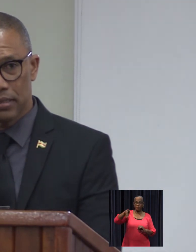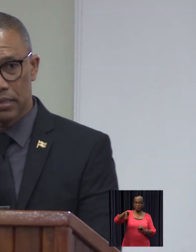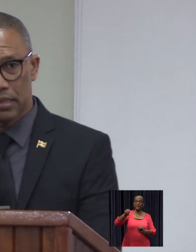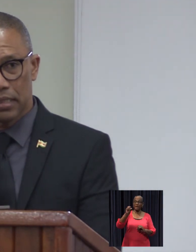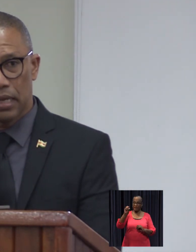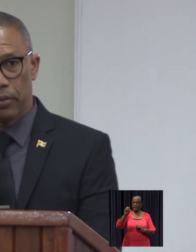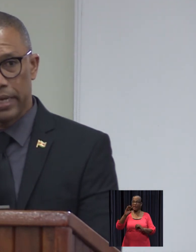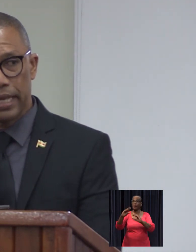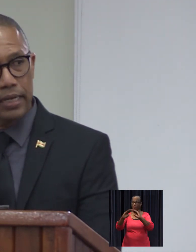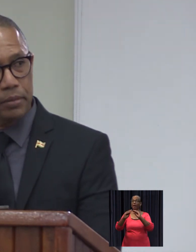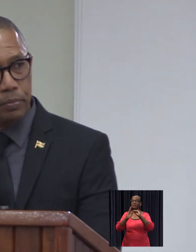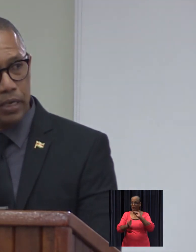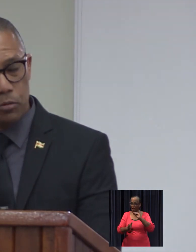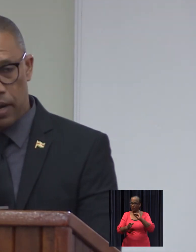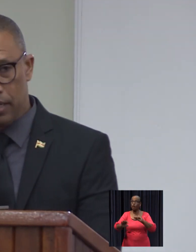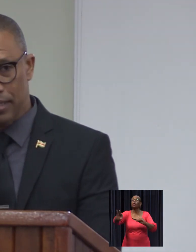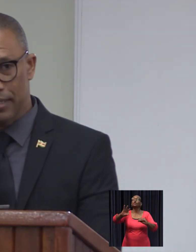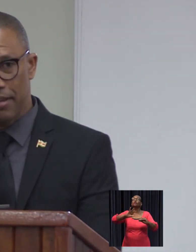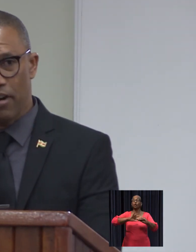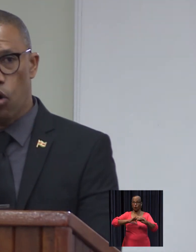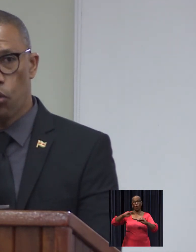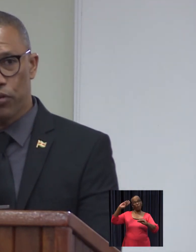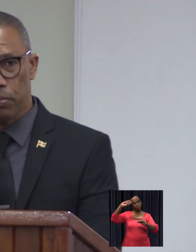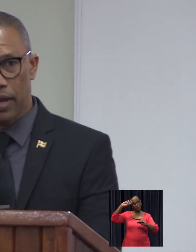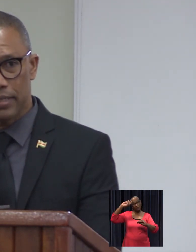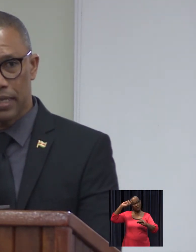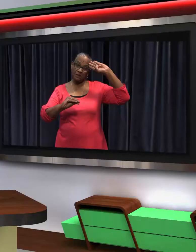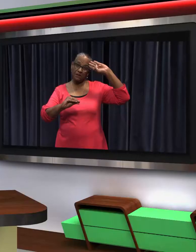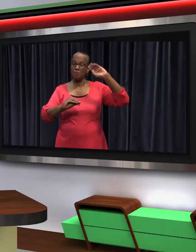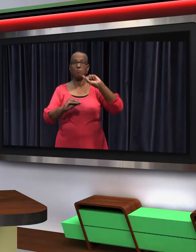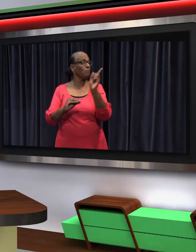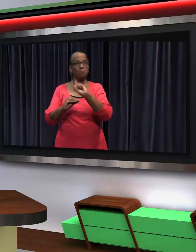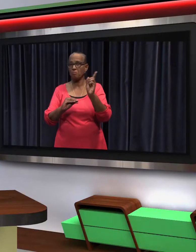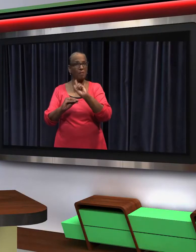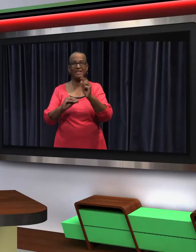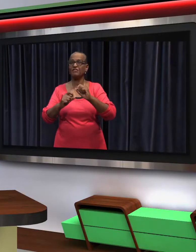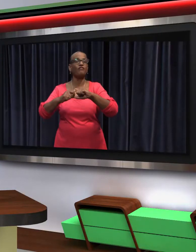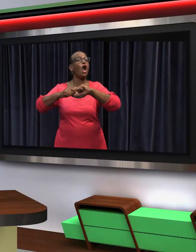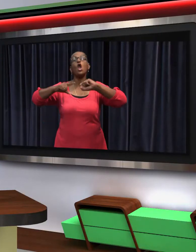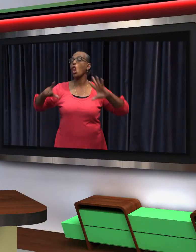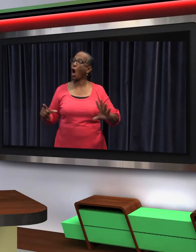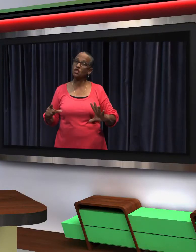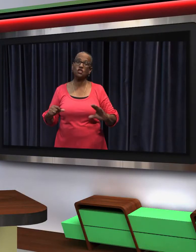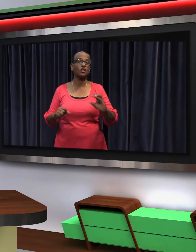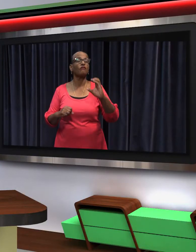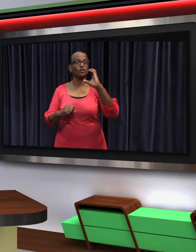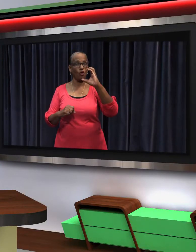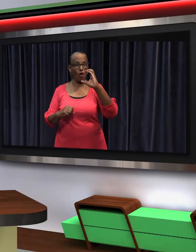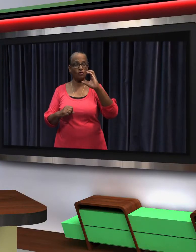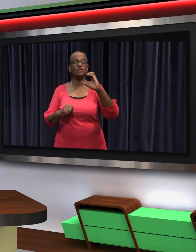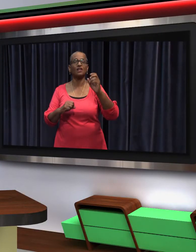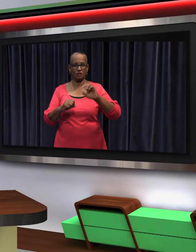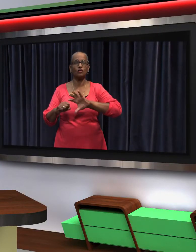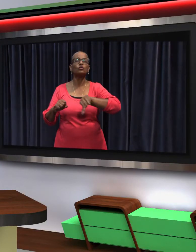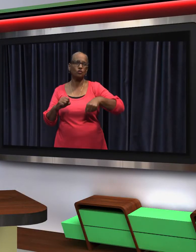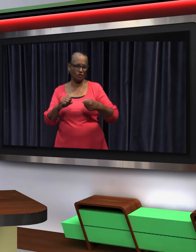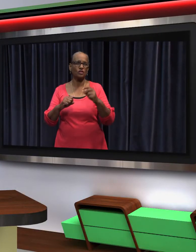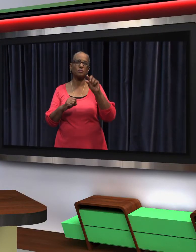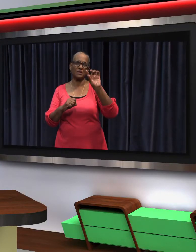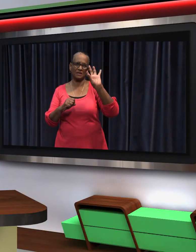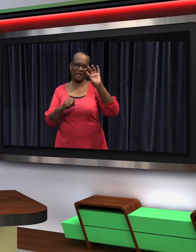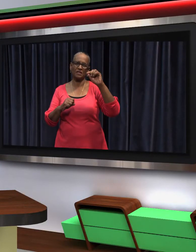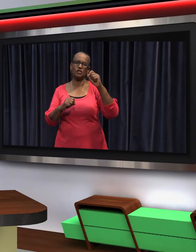some ranks from the unit. He also spoke with the Attorney General about the recall of the policemen and not about